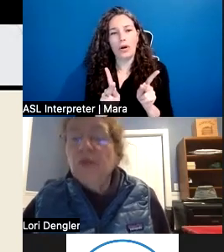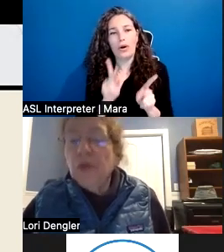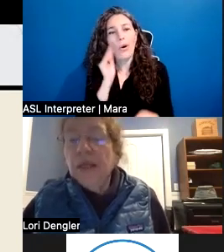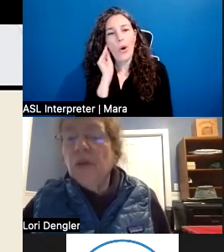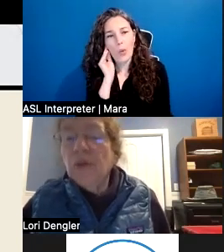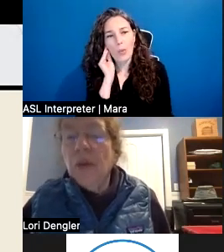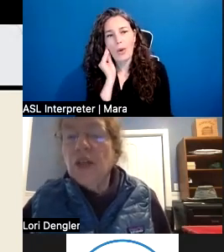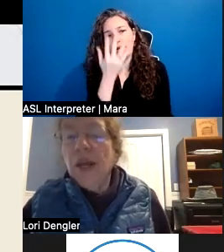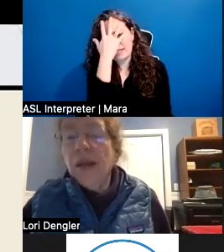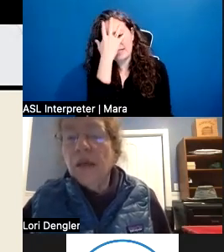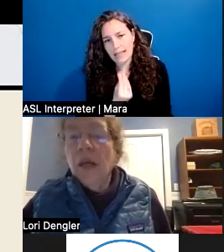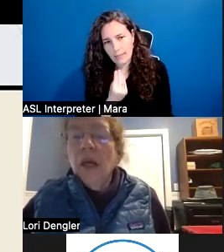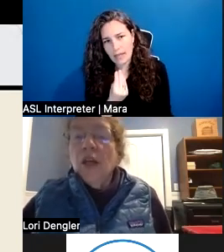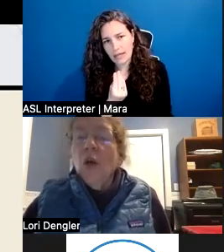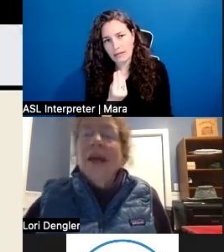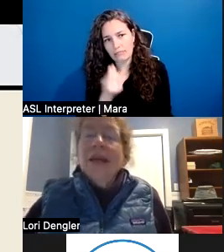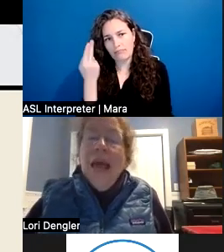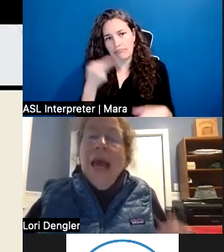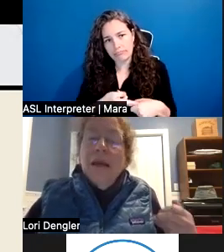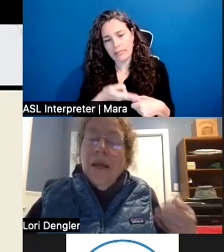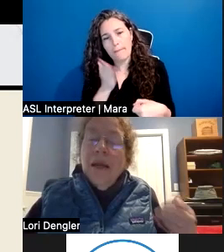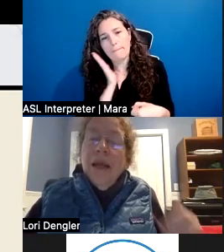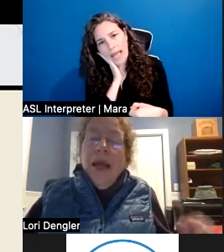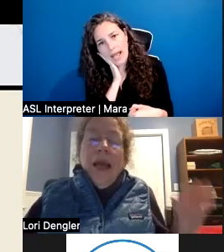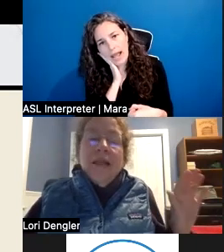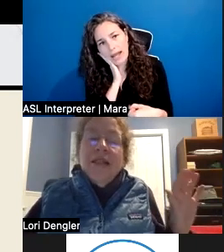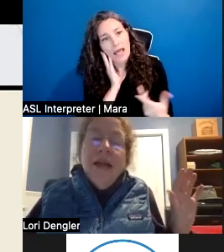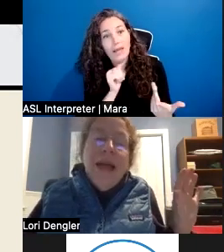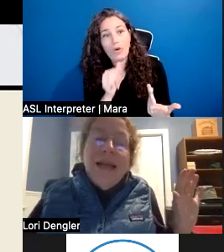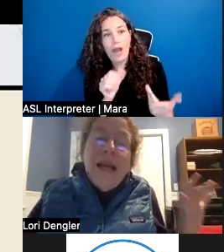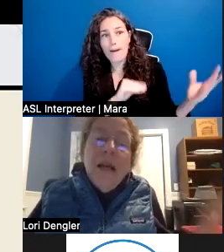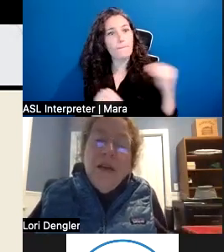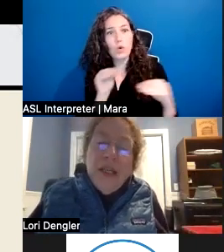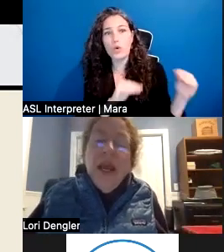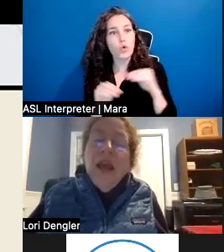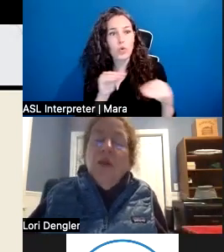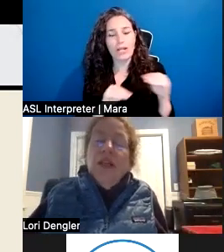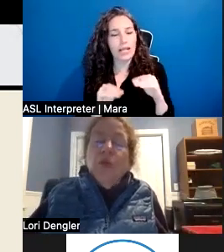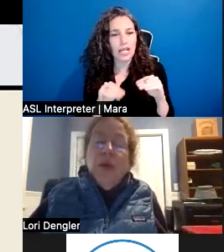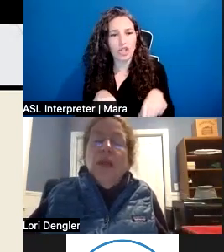move during the earthquake shaking. So again, it's not getting under the